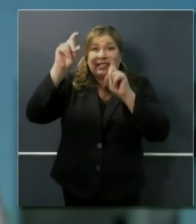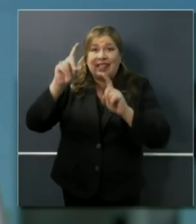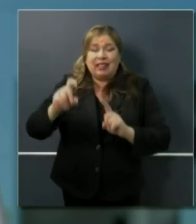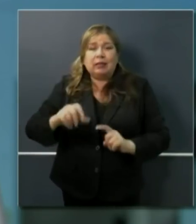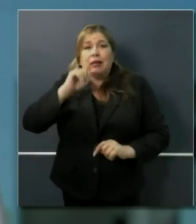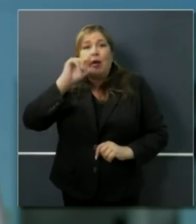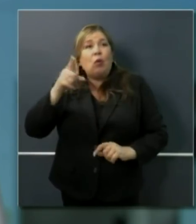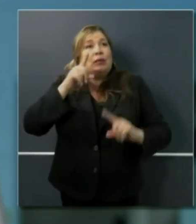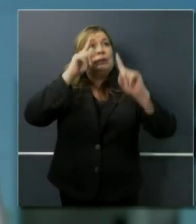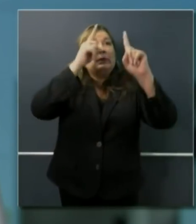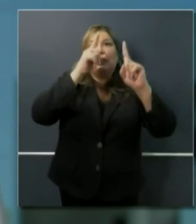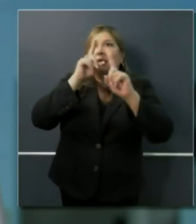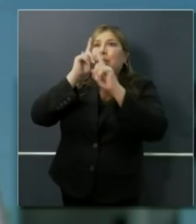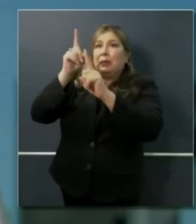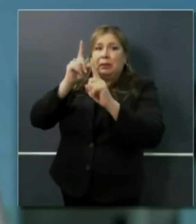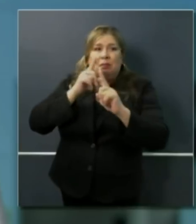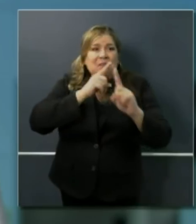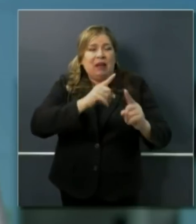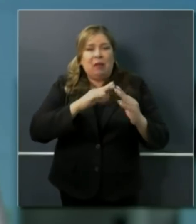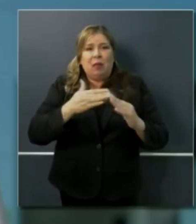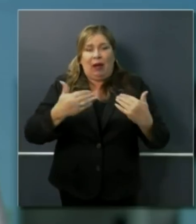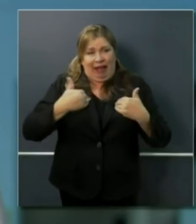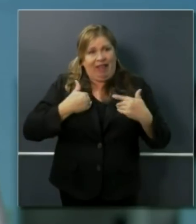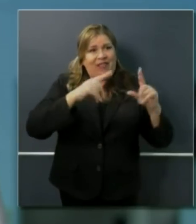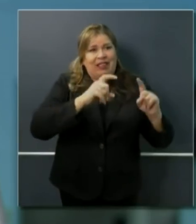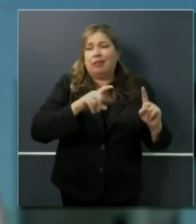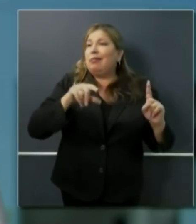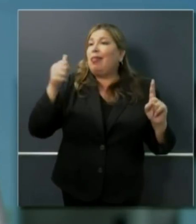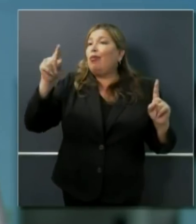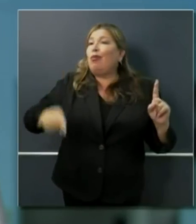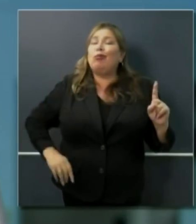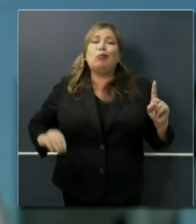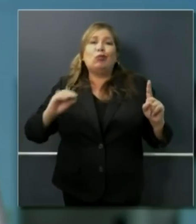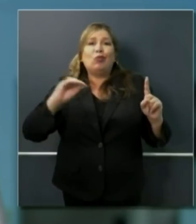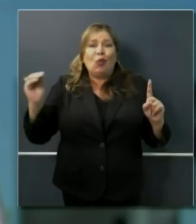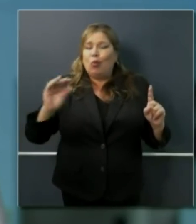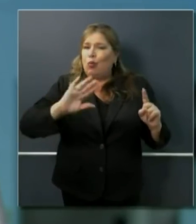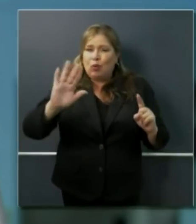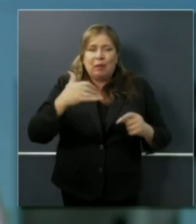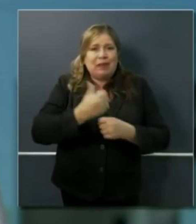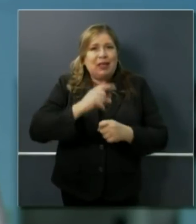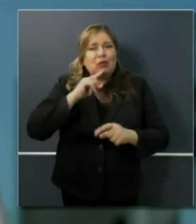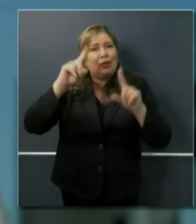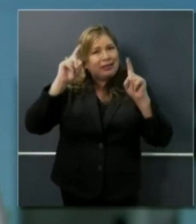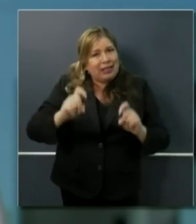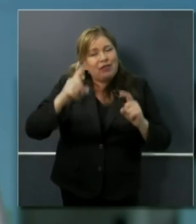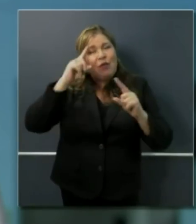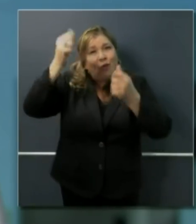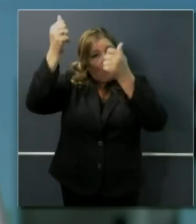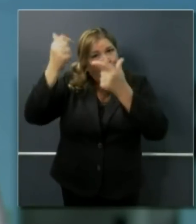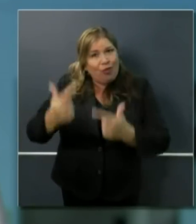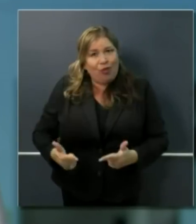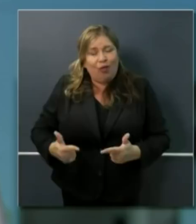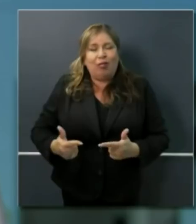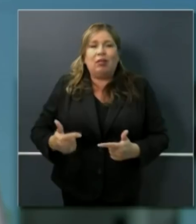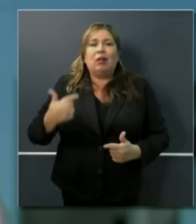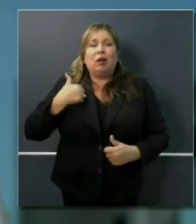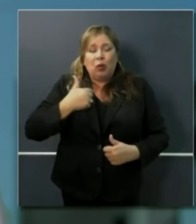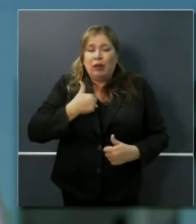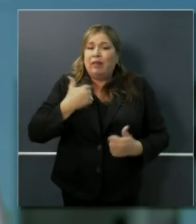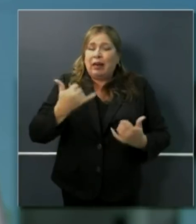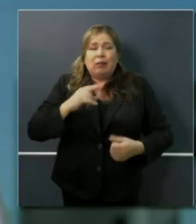certain communities have testing available, that it's available to everyone across the state. And we're committed to building